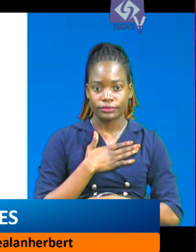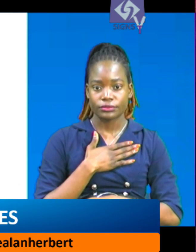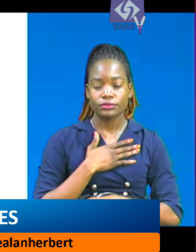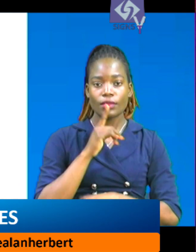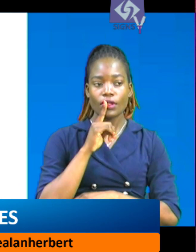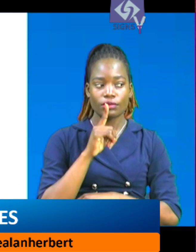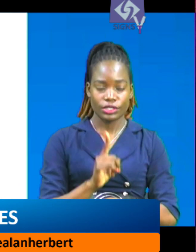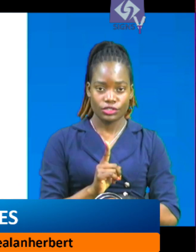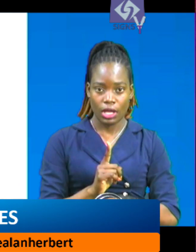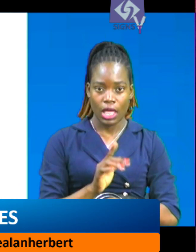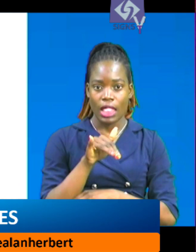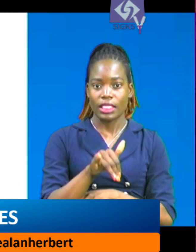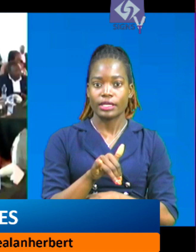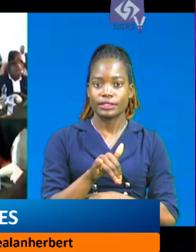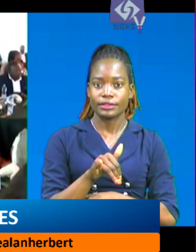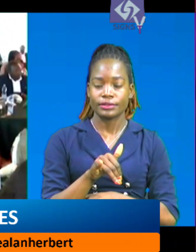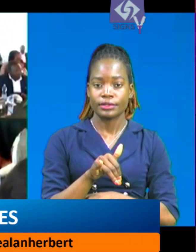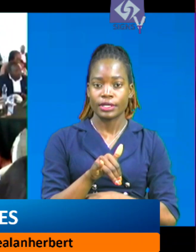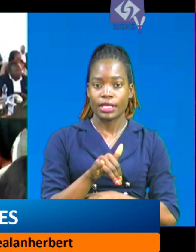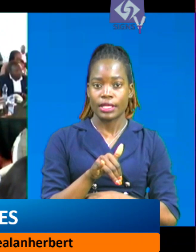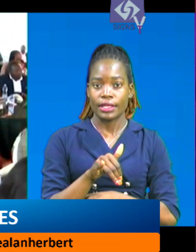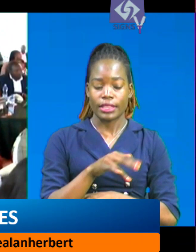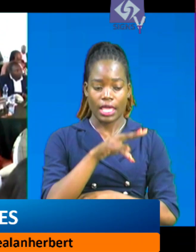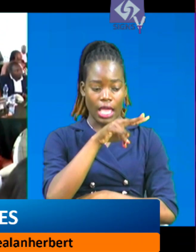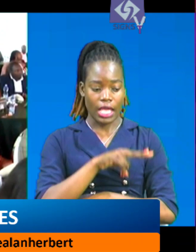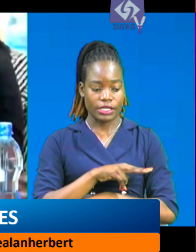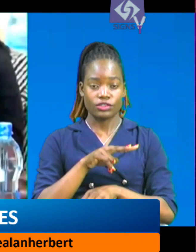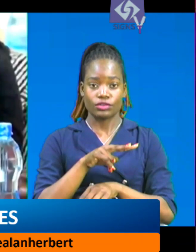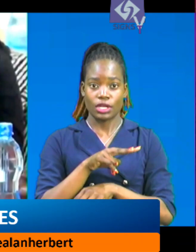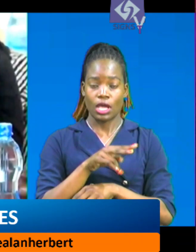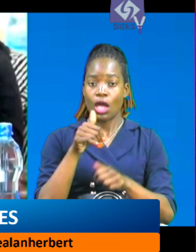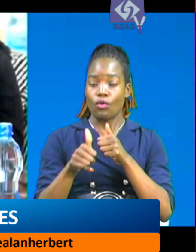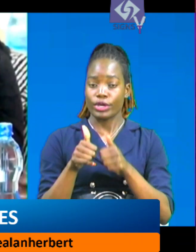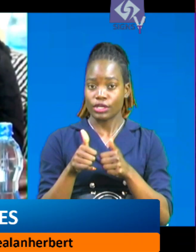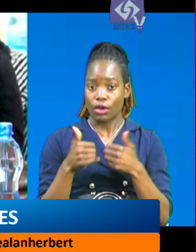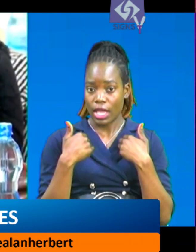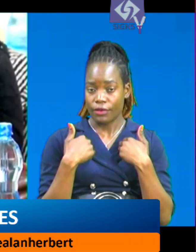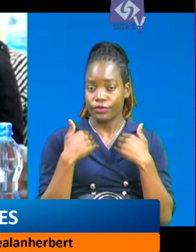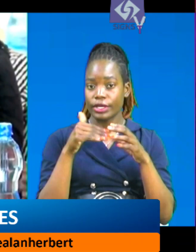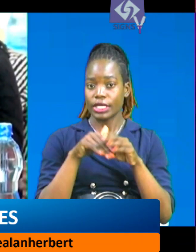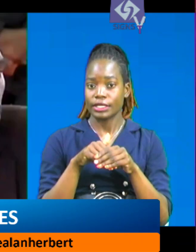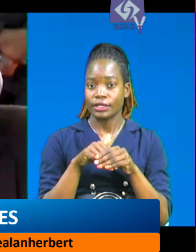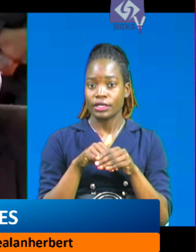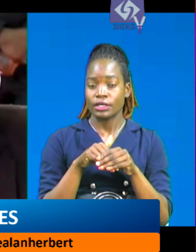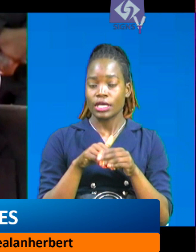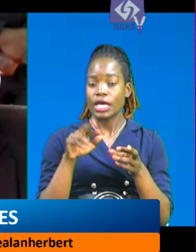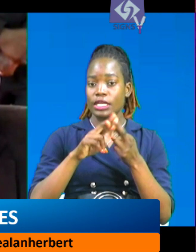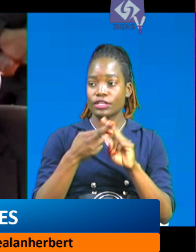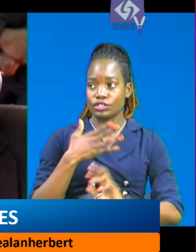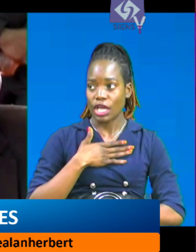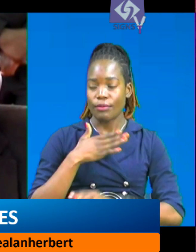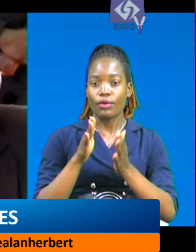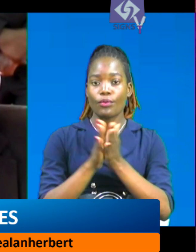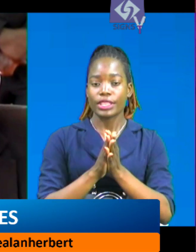to ensure that the attitude and the atmosphere that prevails within our relationship with the